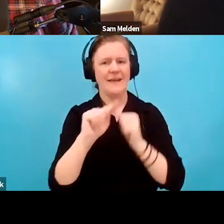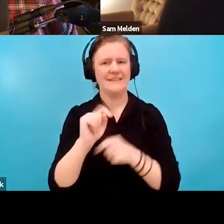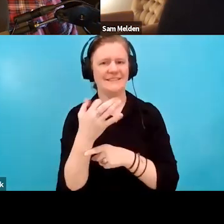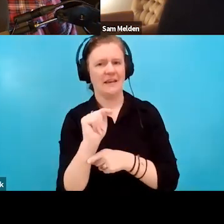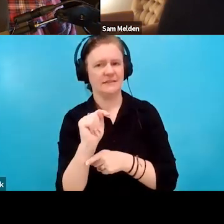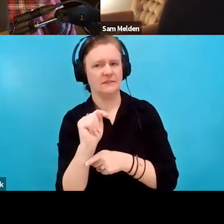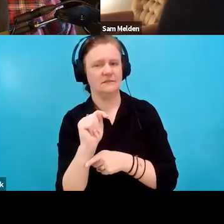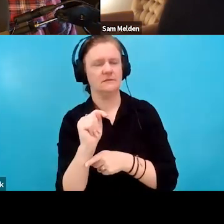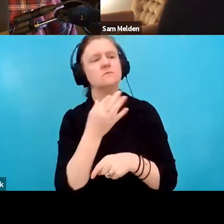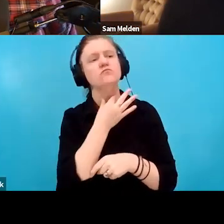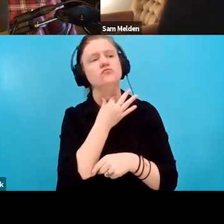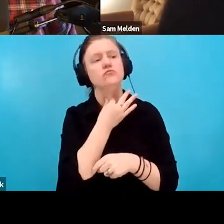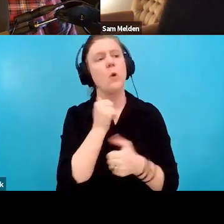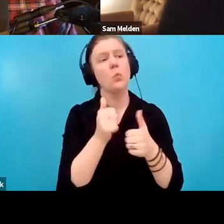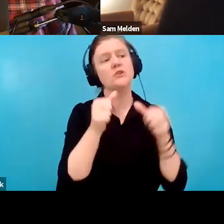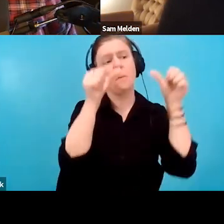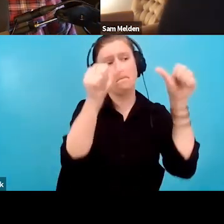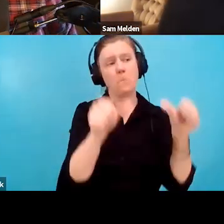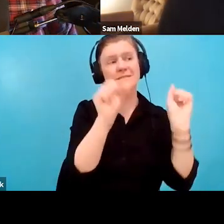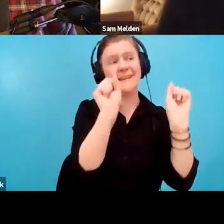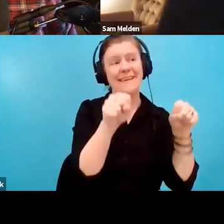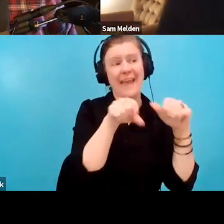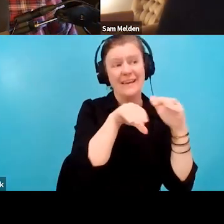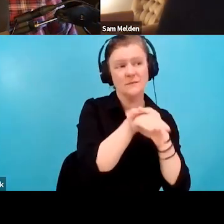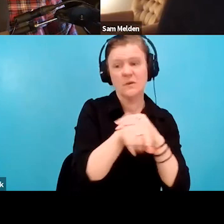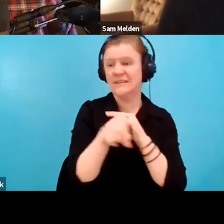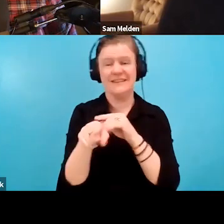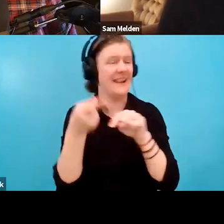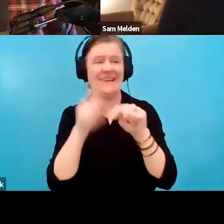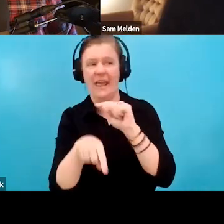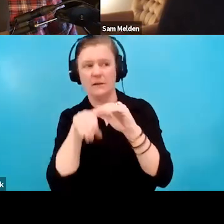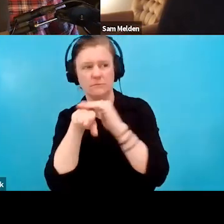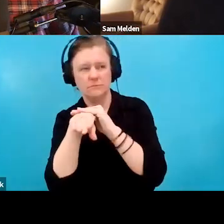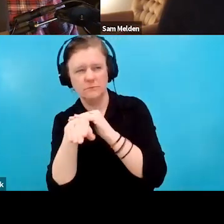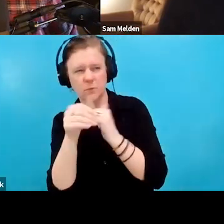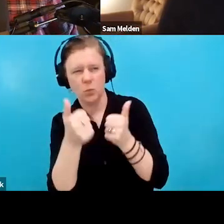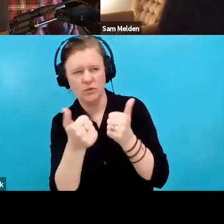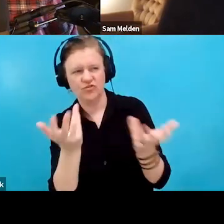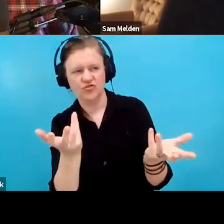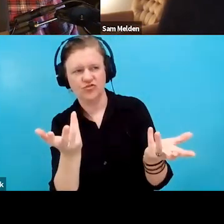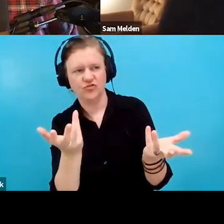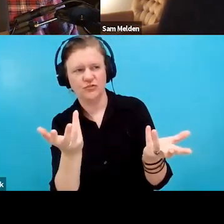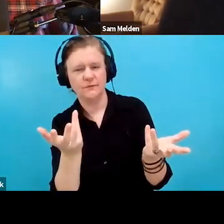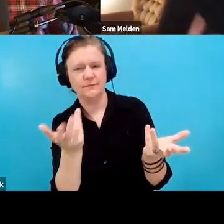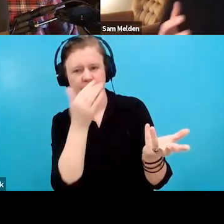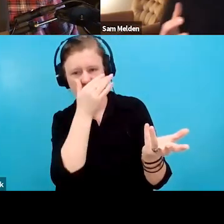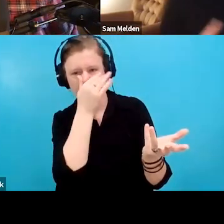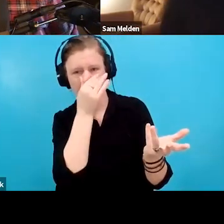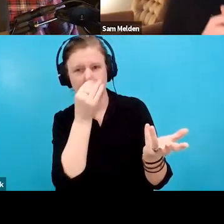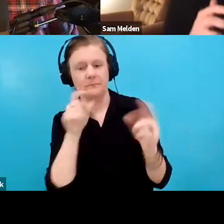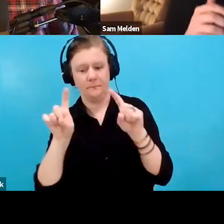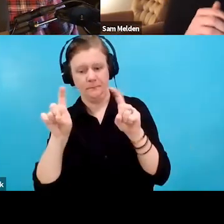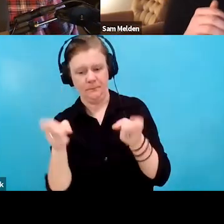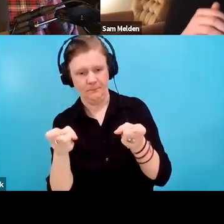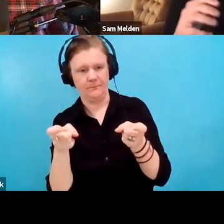which posts can be accessible and which cannot. So she's, and then in parentheses, she